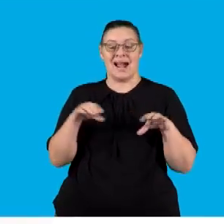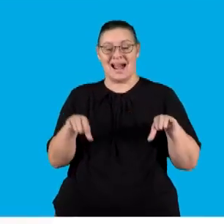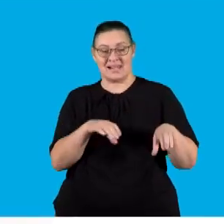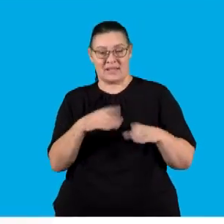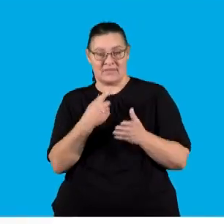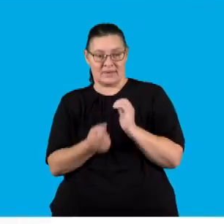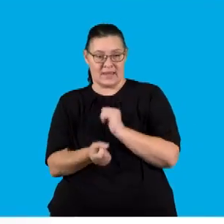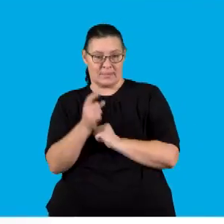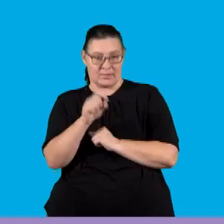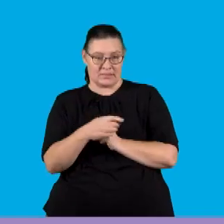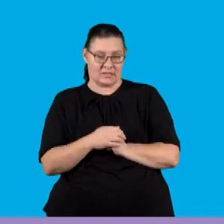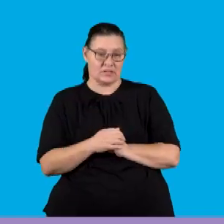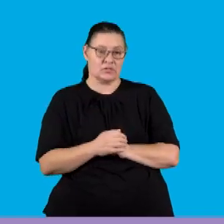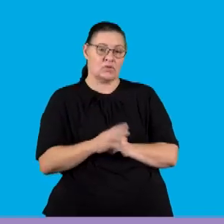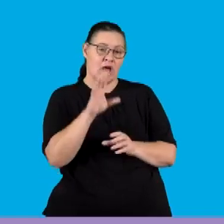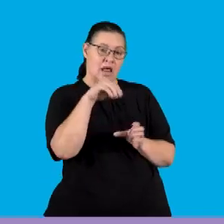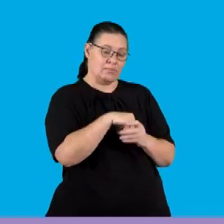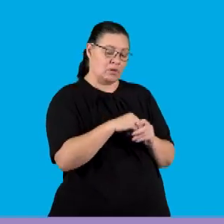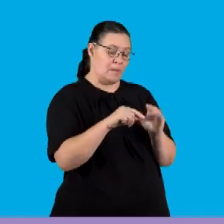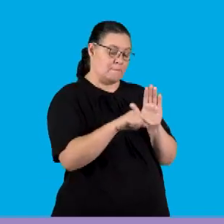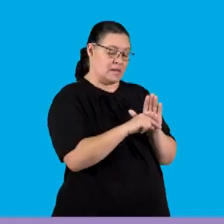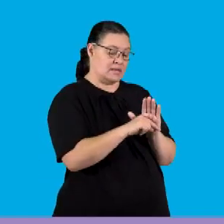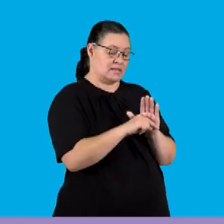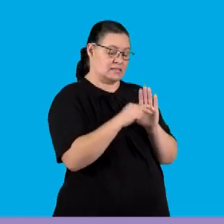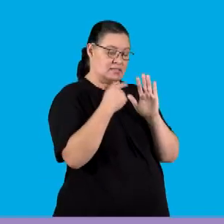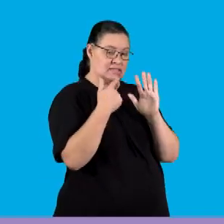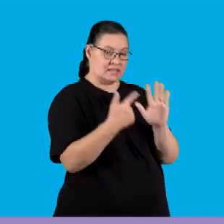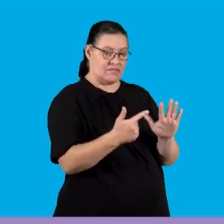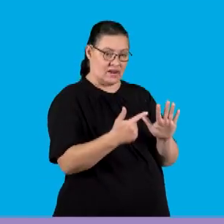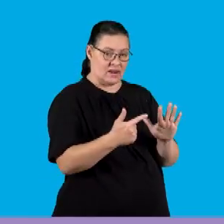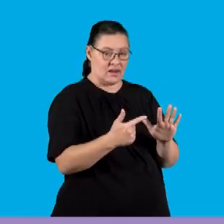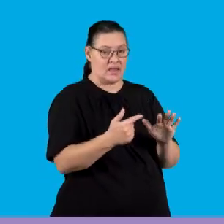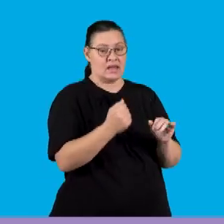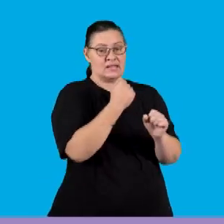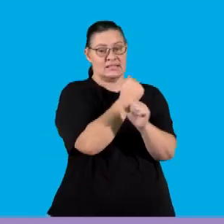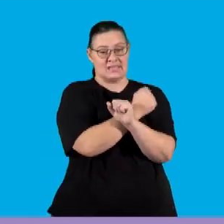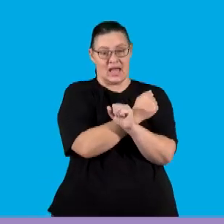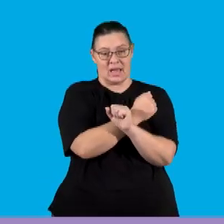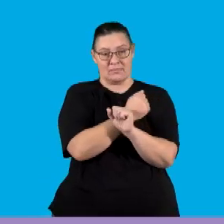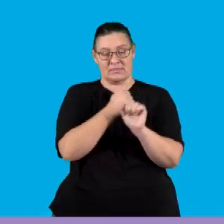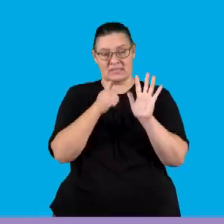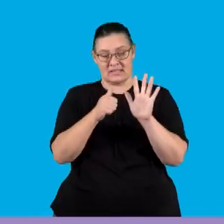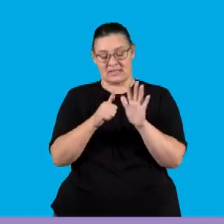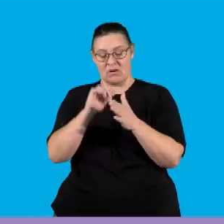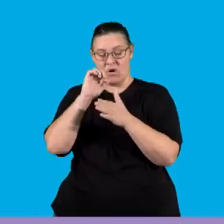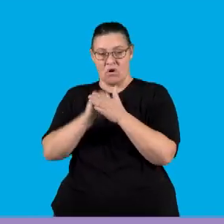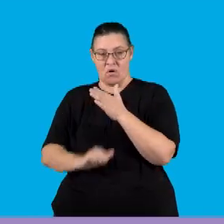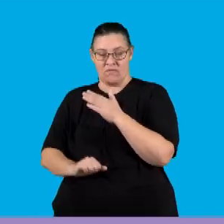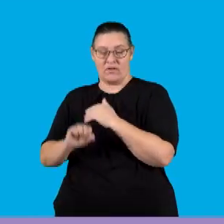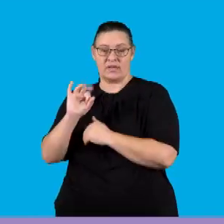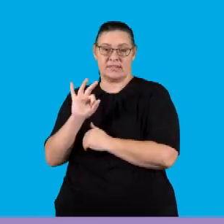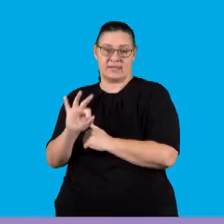things that must happen there. So our input value is going to go through 2 steps or 2 processes. So we